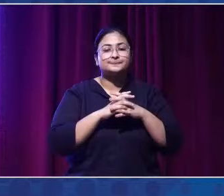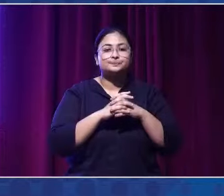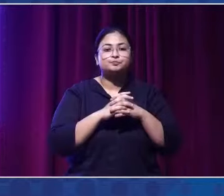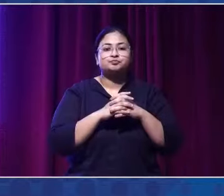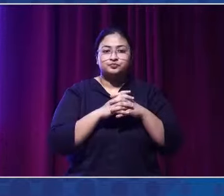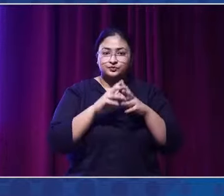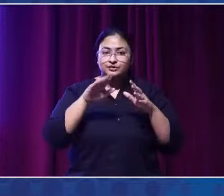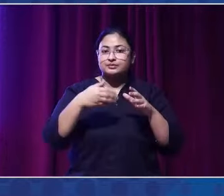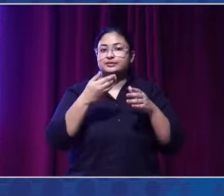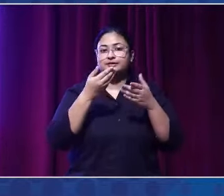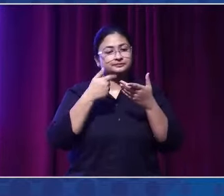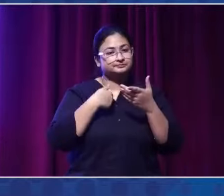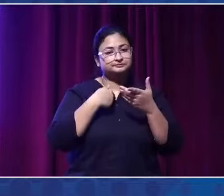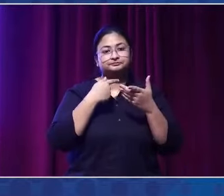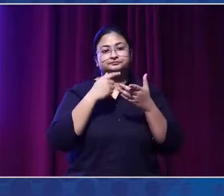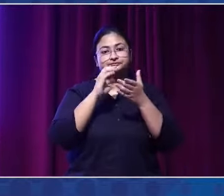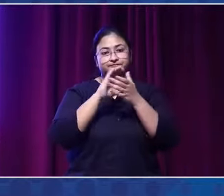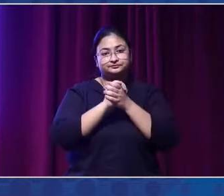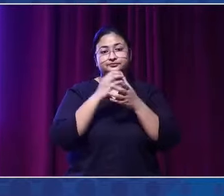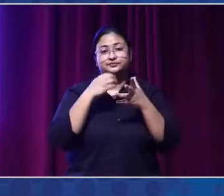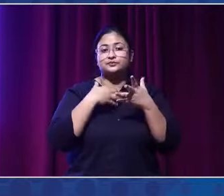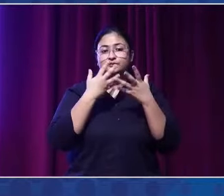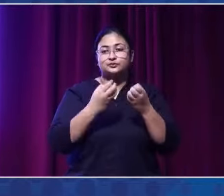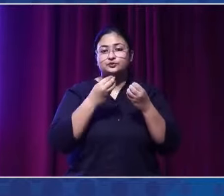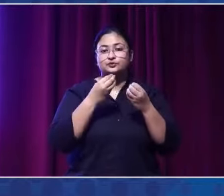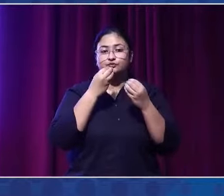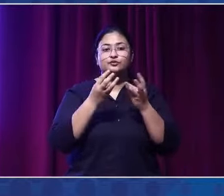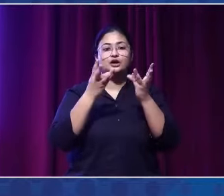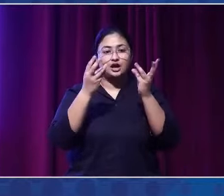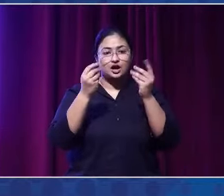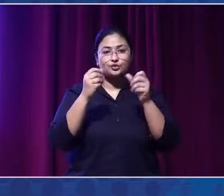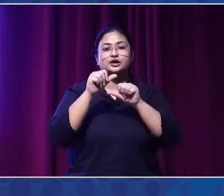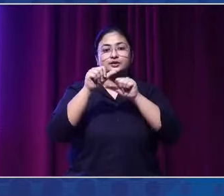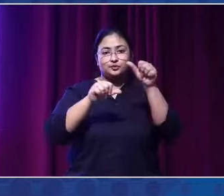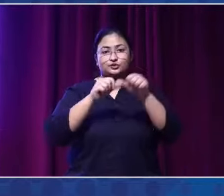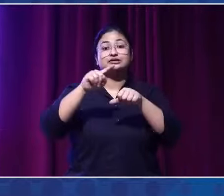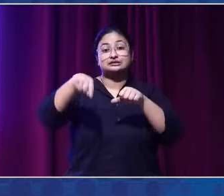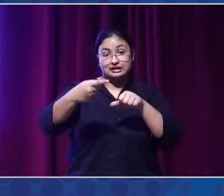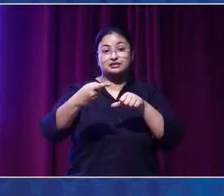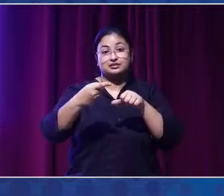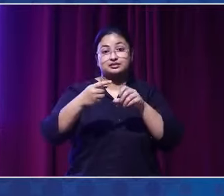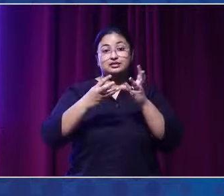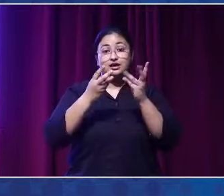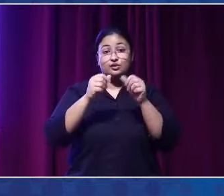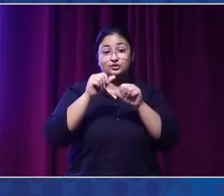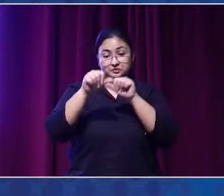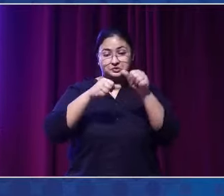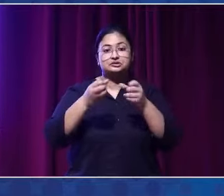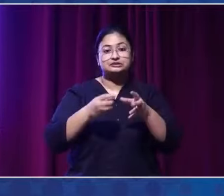so friends, I want to come now to the counting process, which is tomorrow.